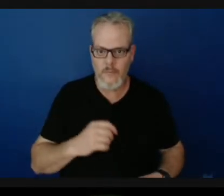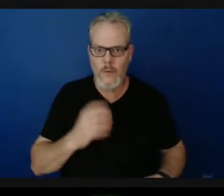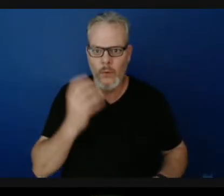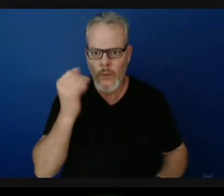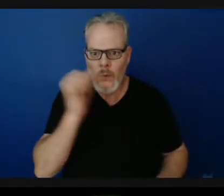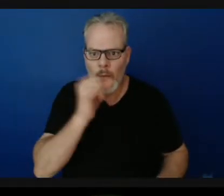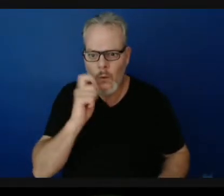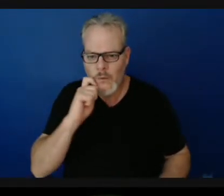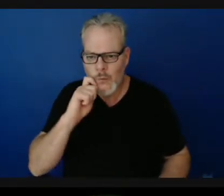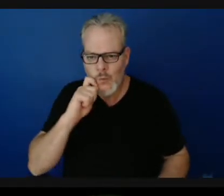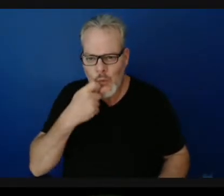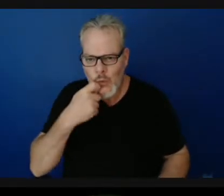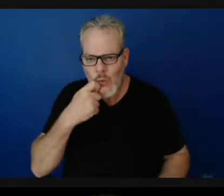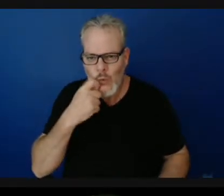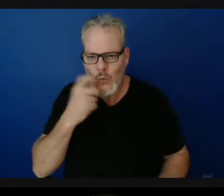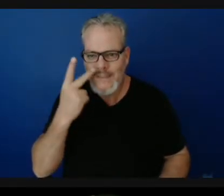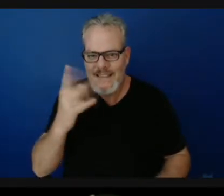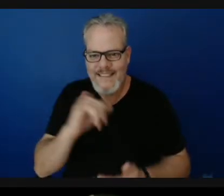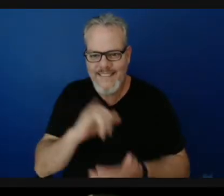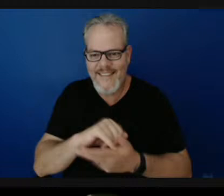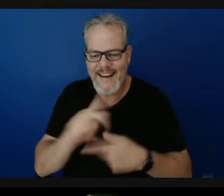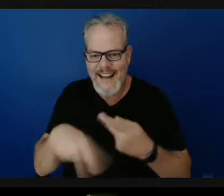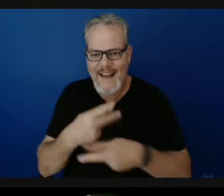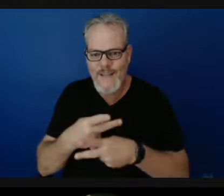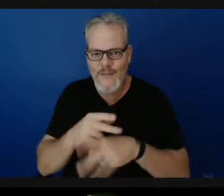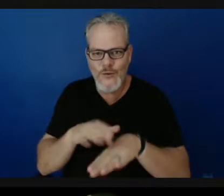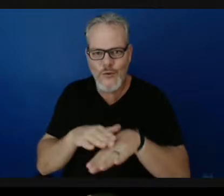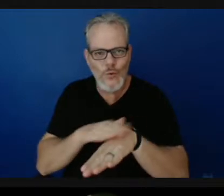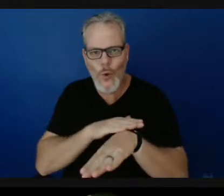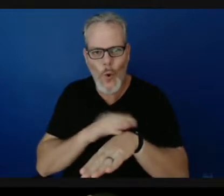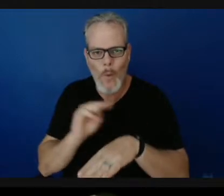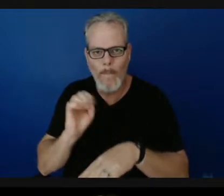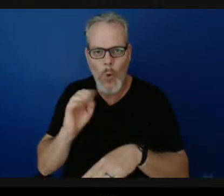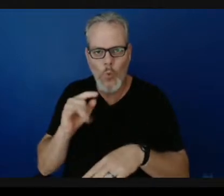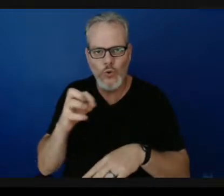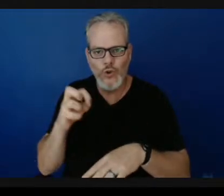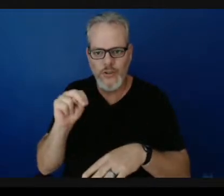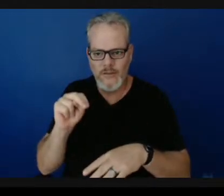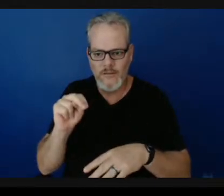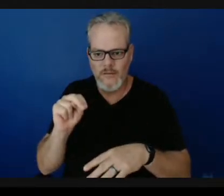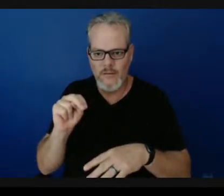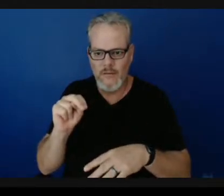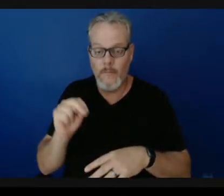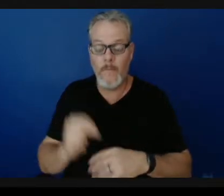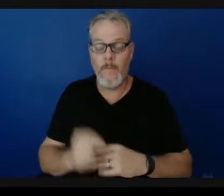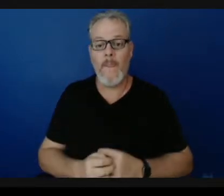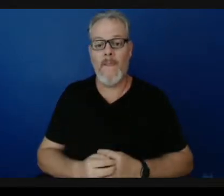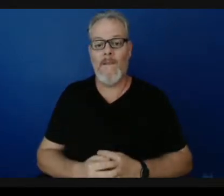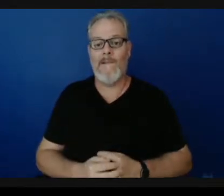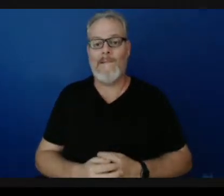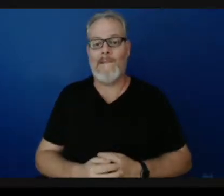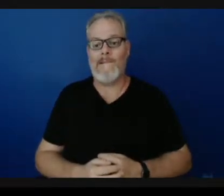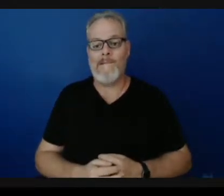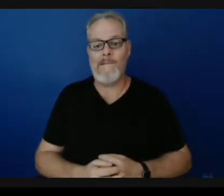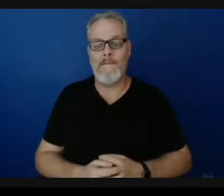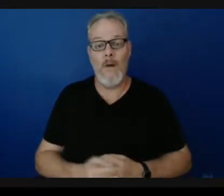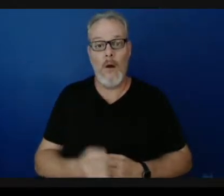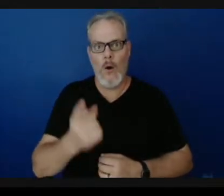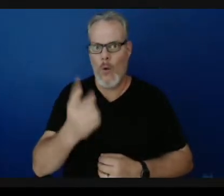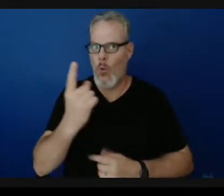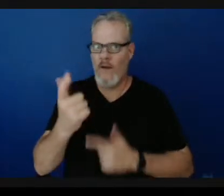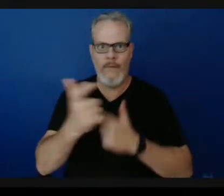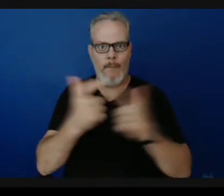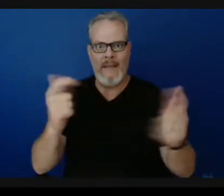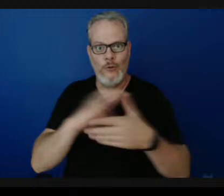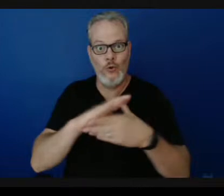Mhm. and just balance it all. But one of the big stories, right, about this whole thing was the fog, and we were